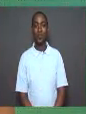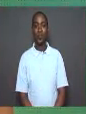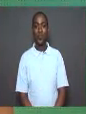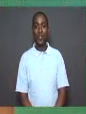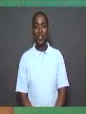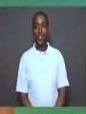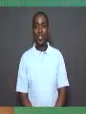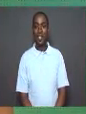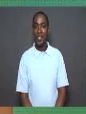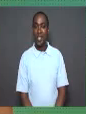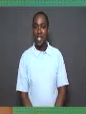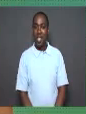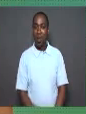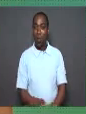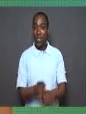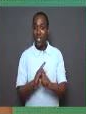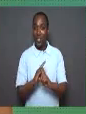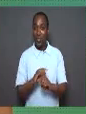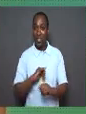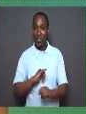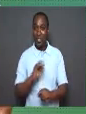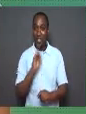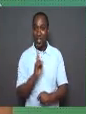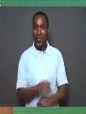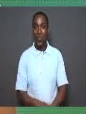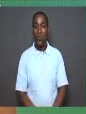Did you write down the same answers?